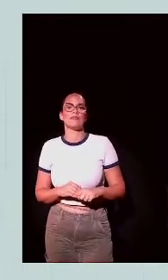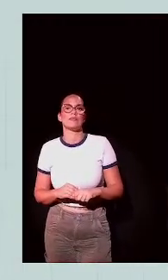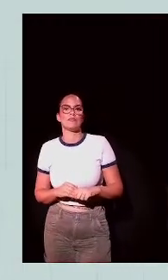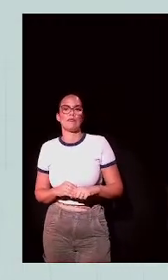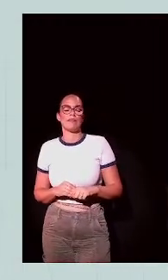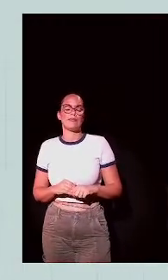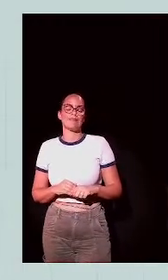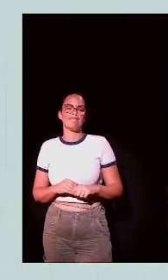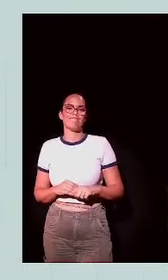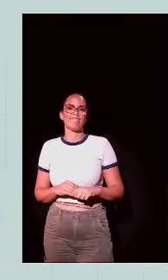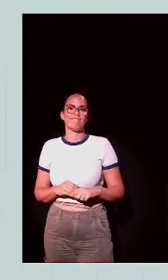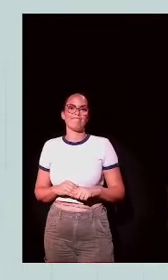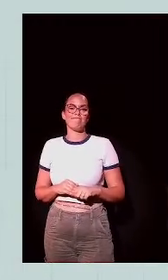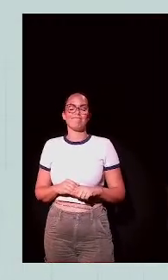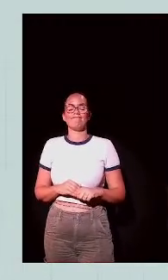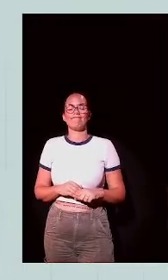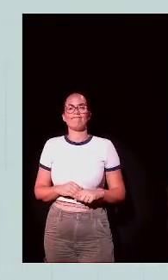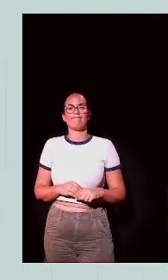standard desktop synth.